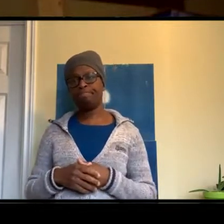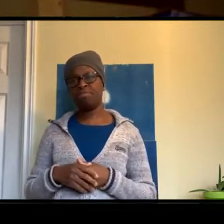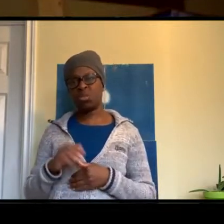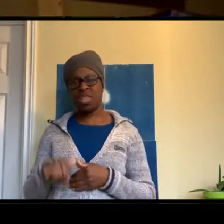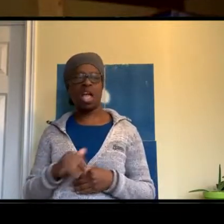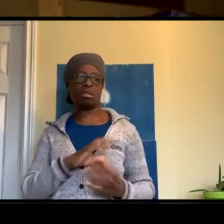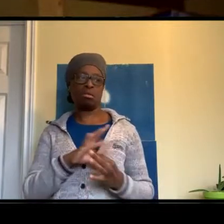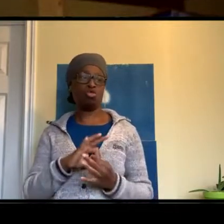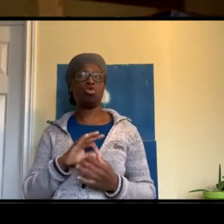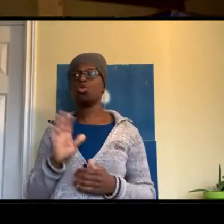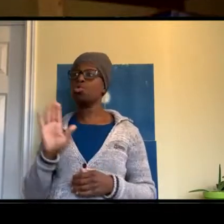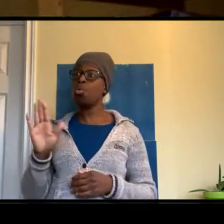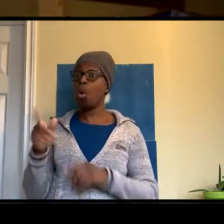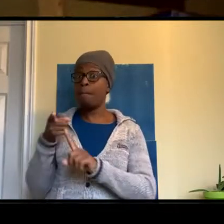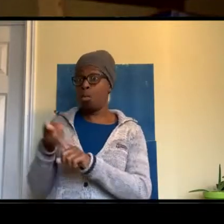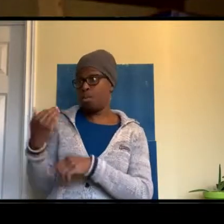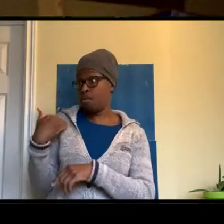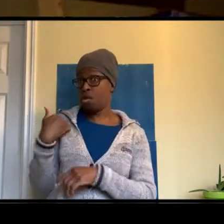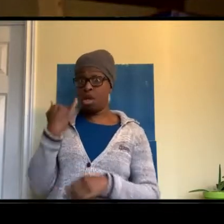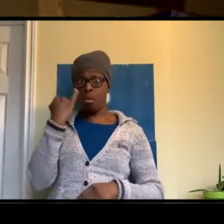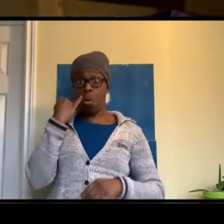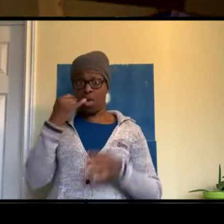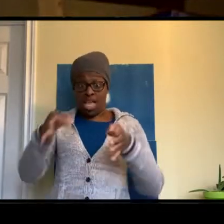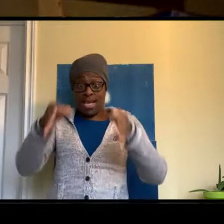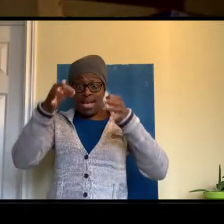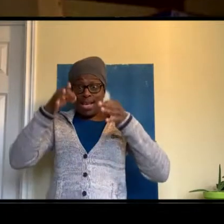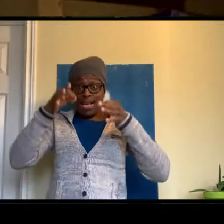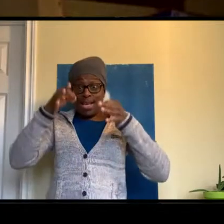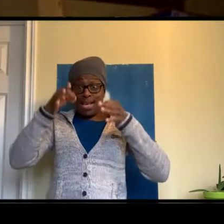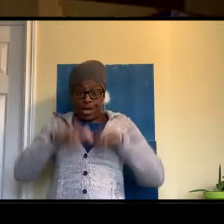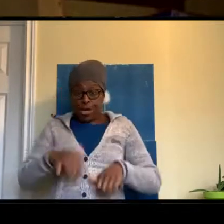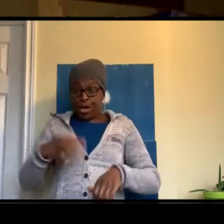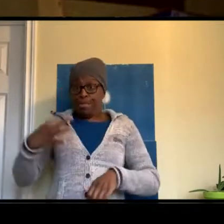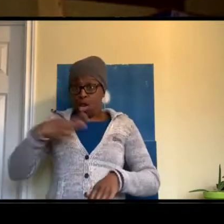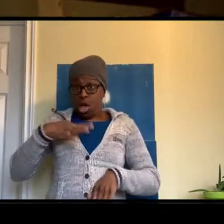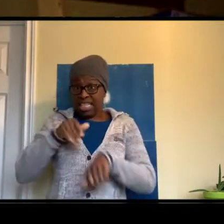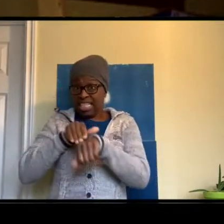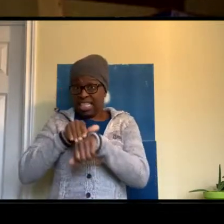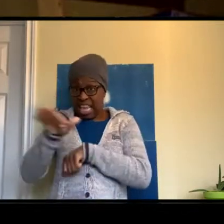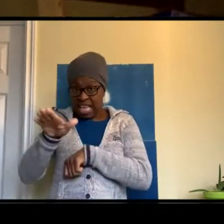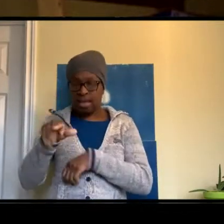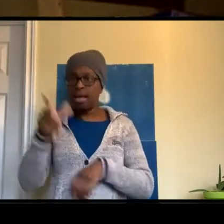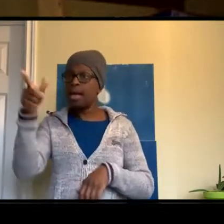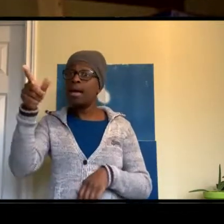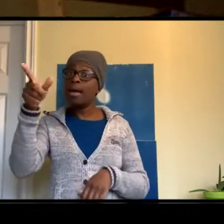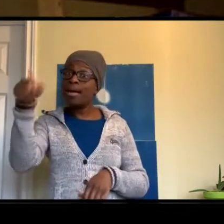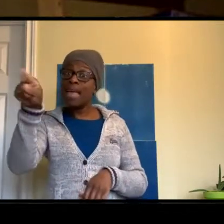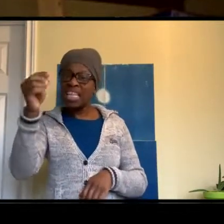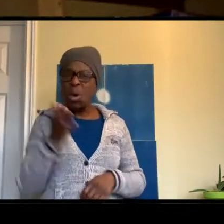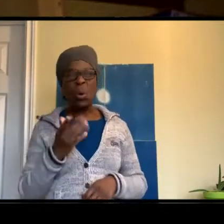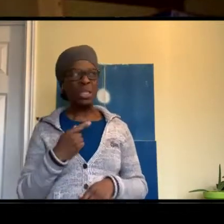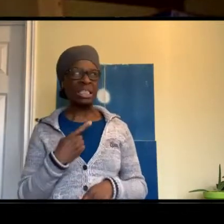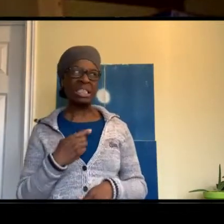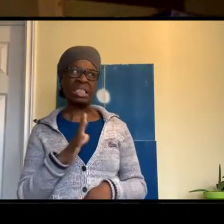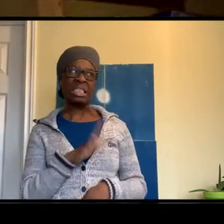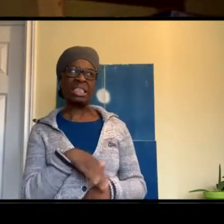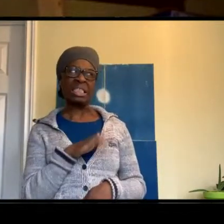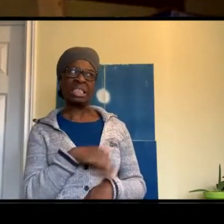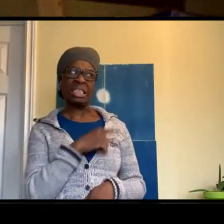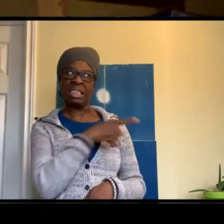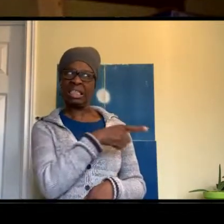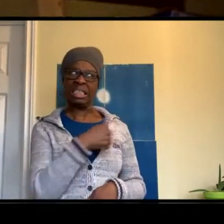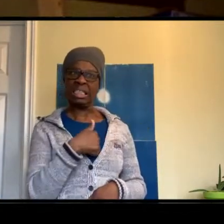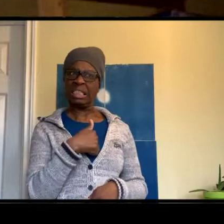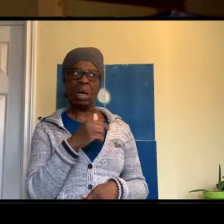submit early, you may then get the feedback, hey, you kind of missed the mark on this section and we need you to go beef this part up. Exactly. And you've got